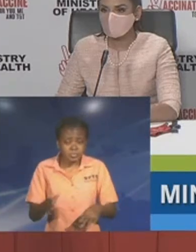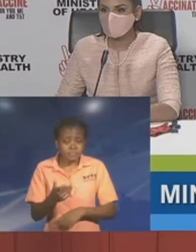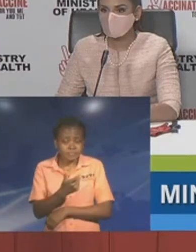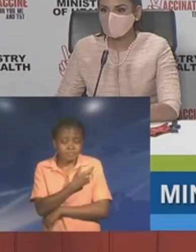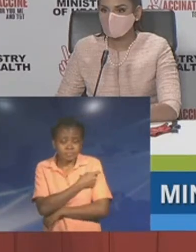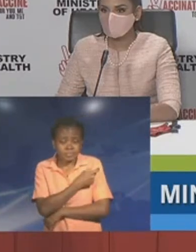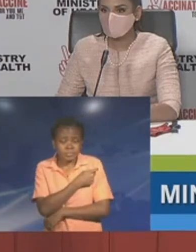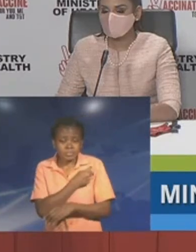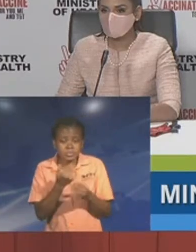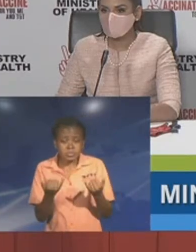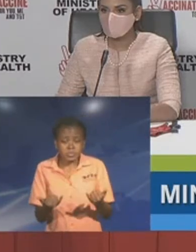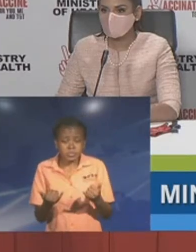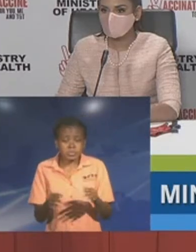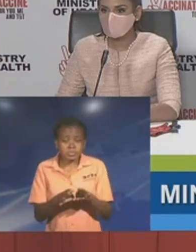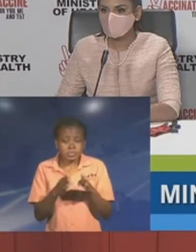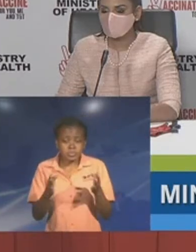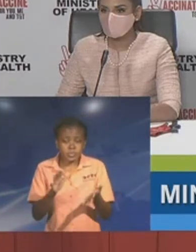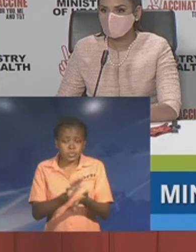school?